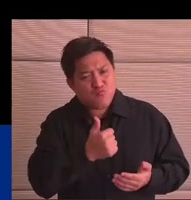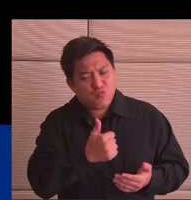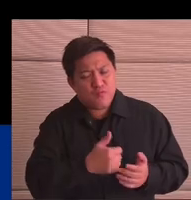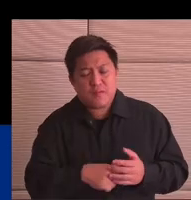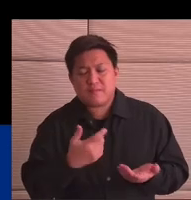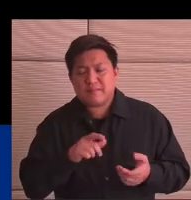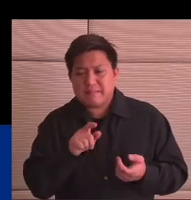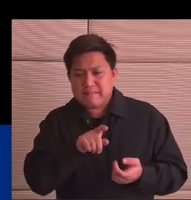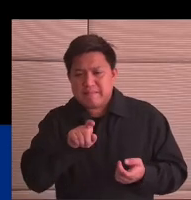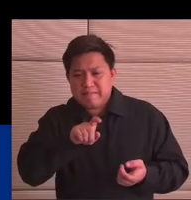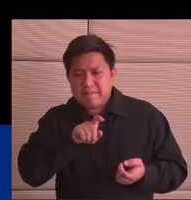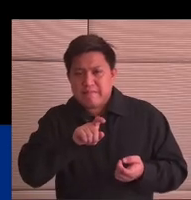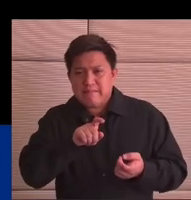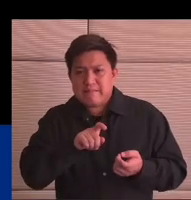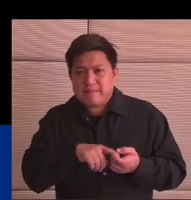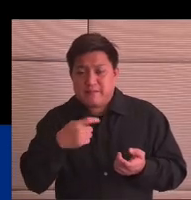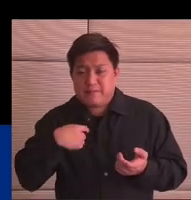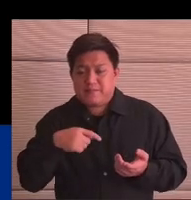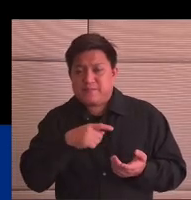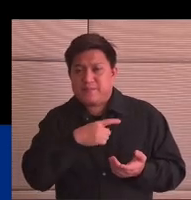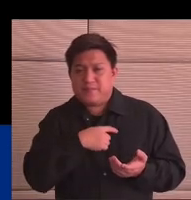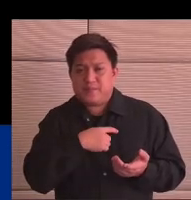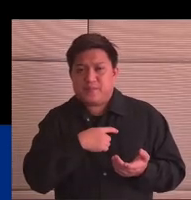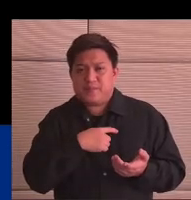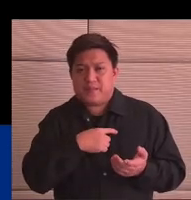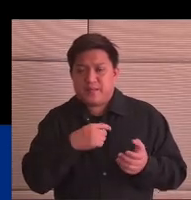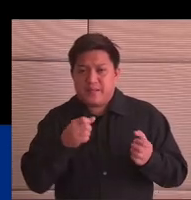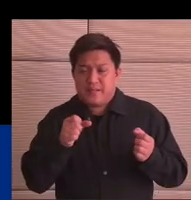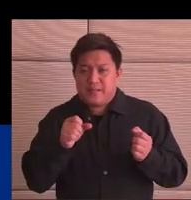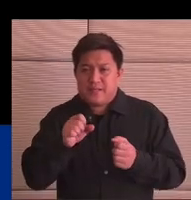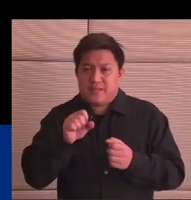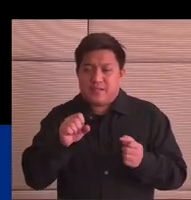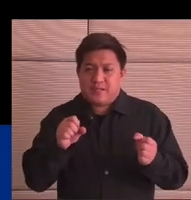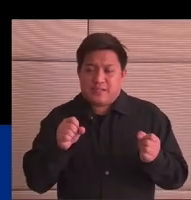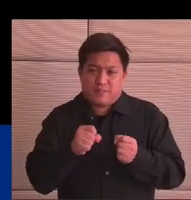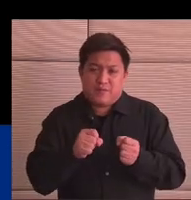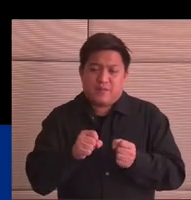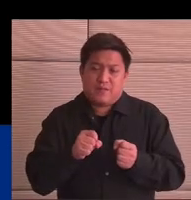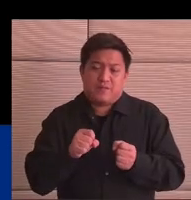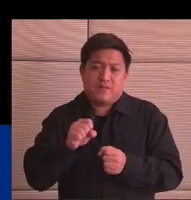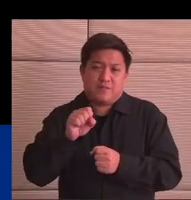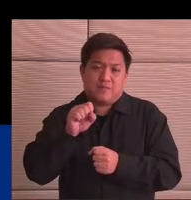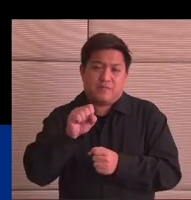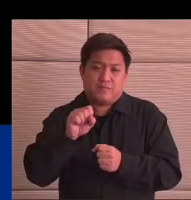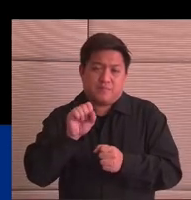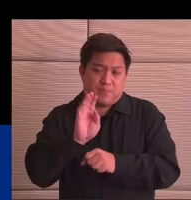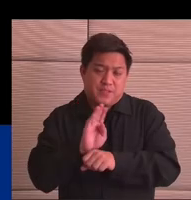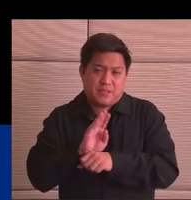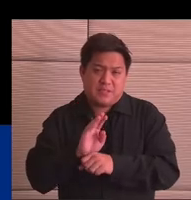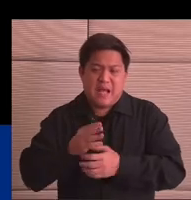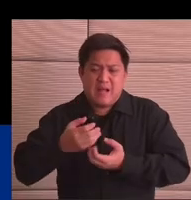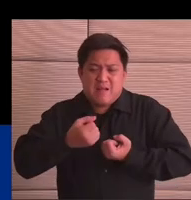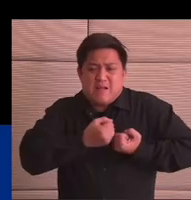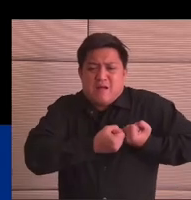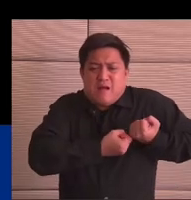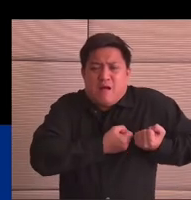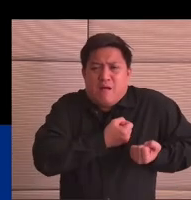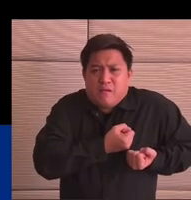that's exactly why our small business sector in particular is struggling to the point